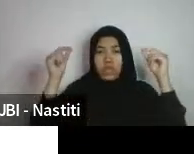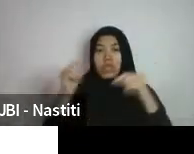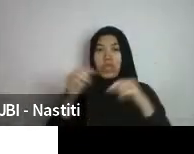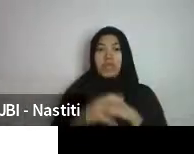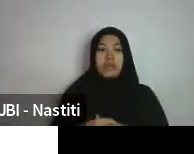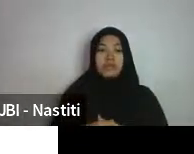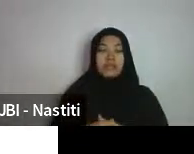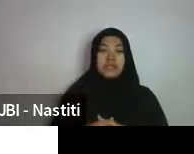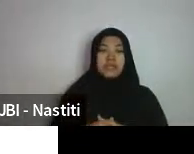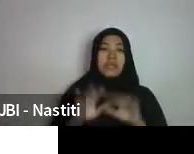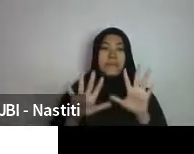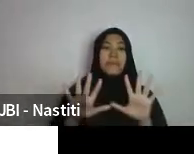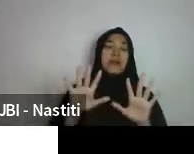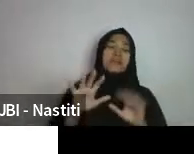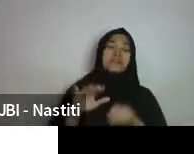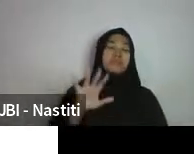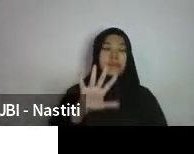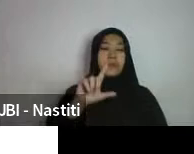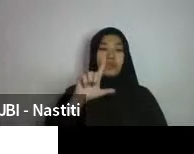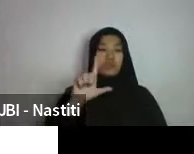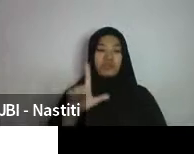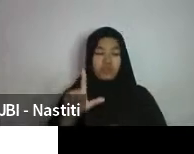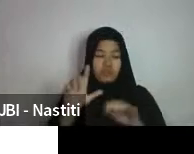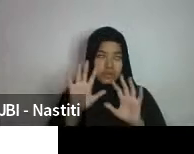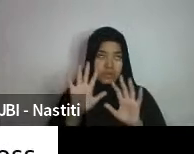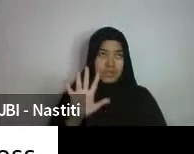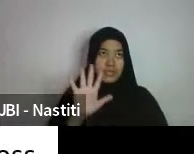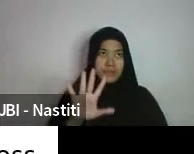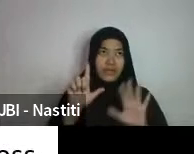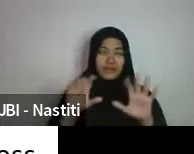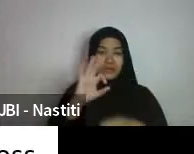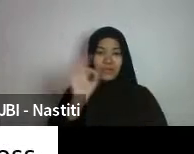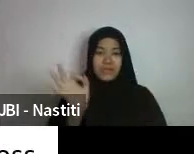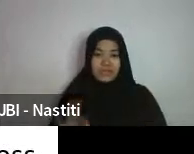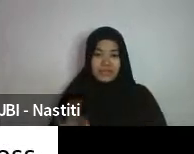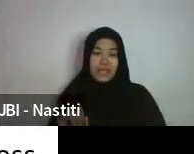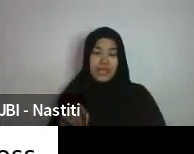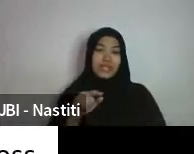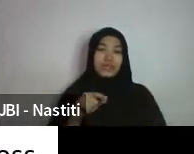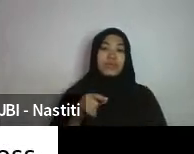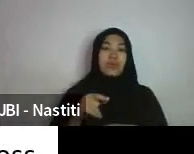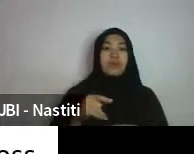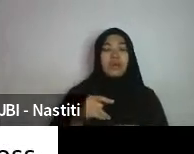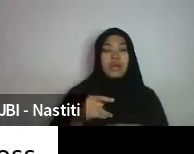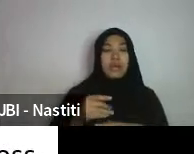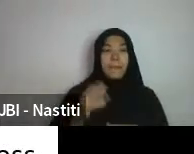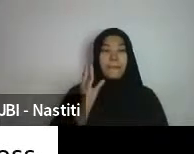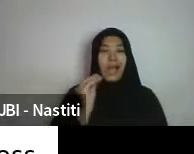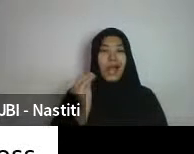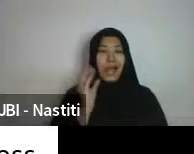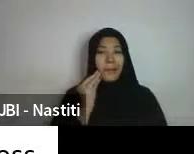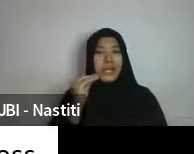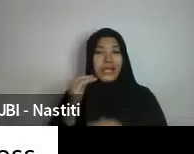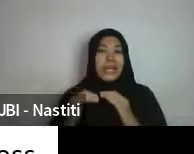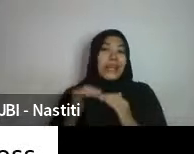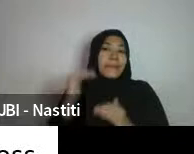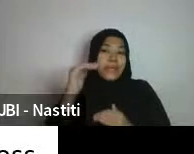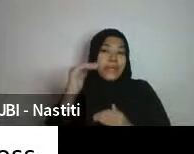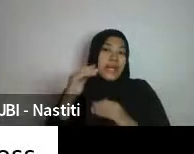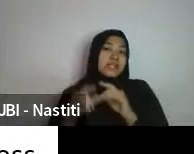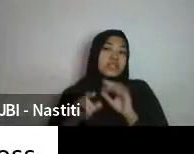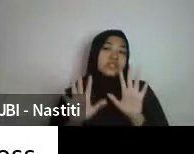themes that were coming through. So I'll just discuss each now. The first one was vulnerability of